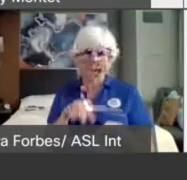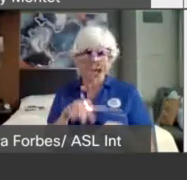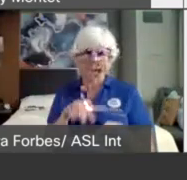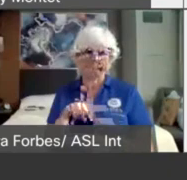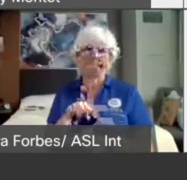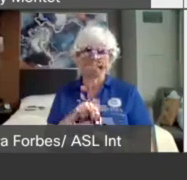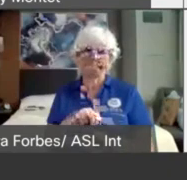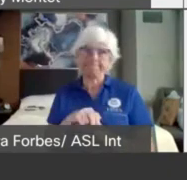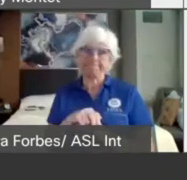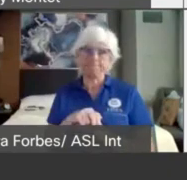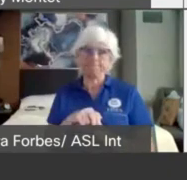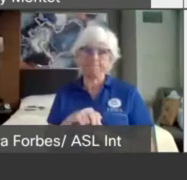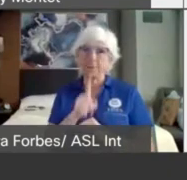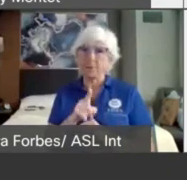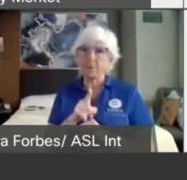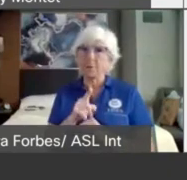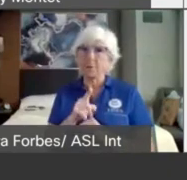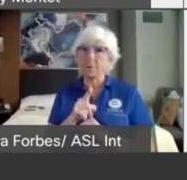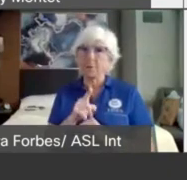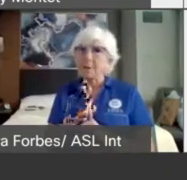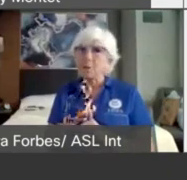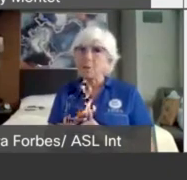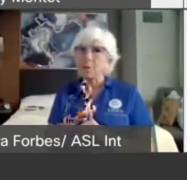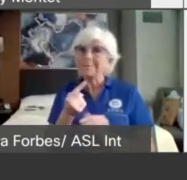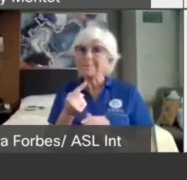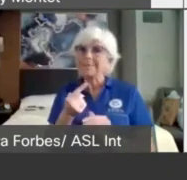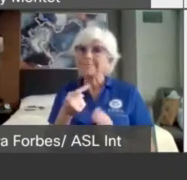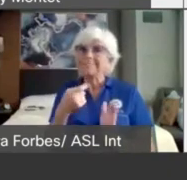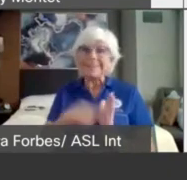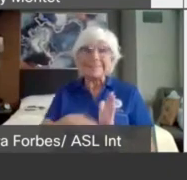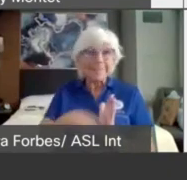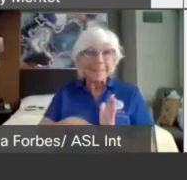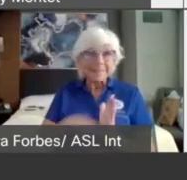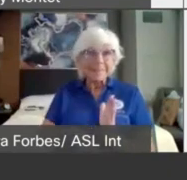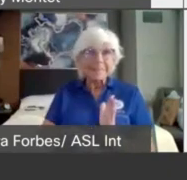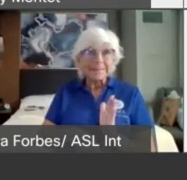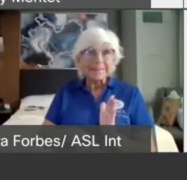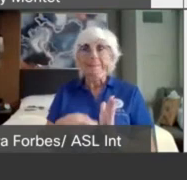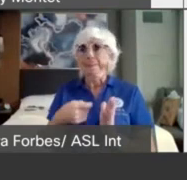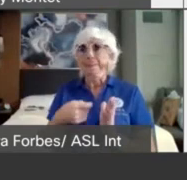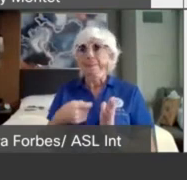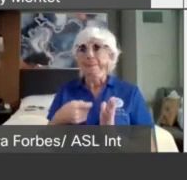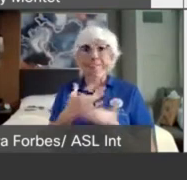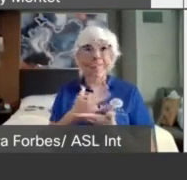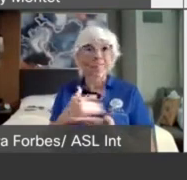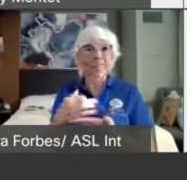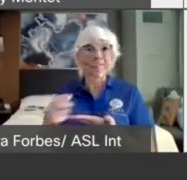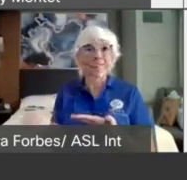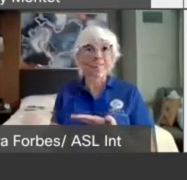Certainly when someone's additional living expense provision runs out,